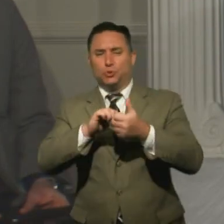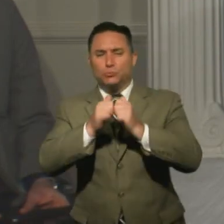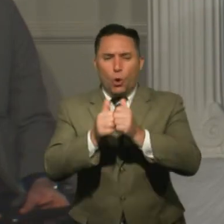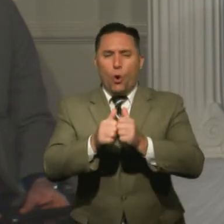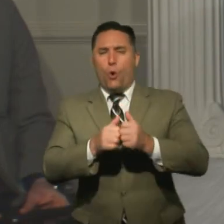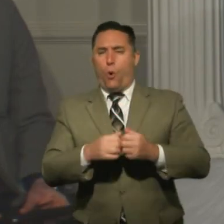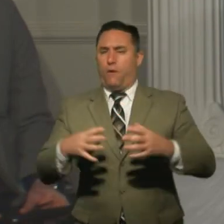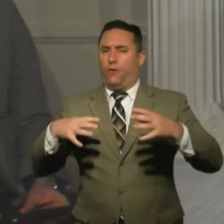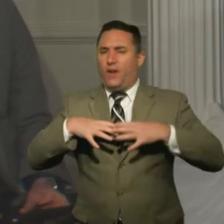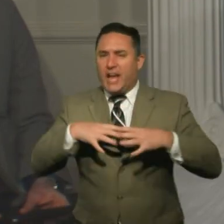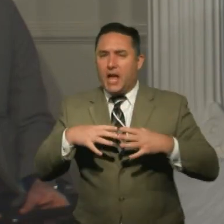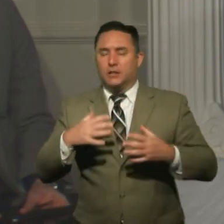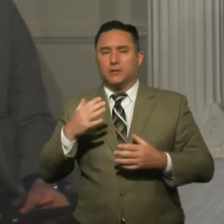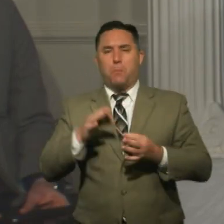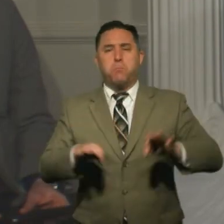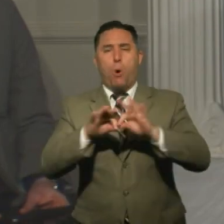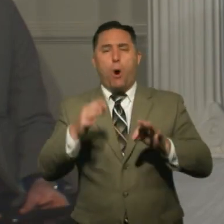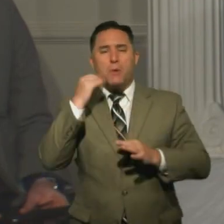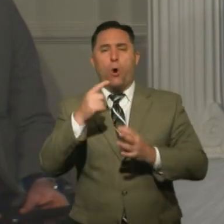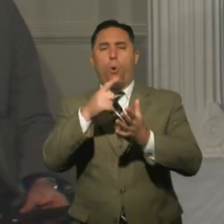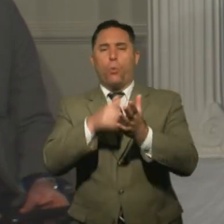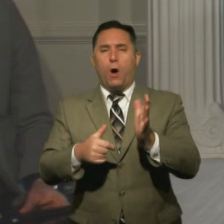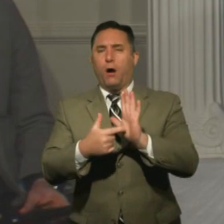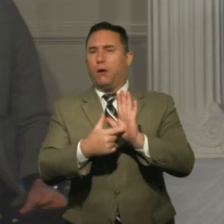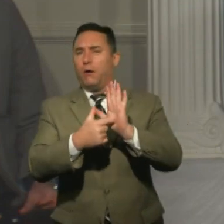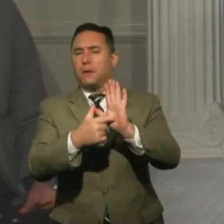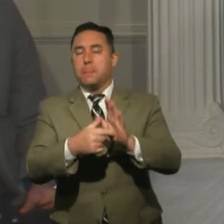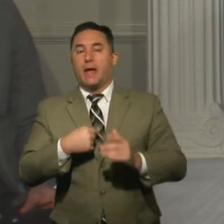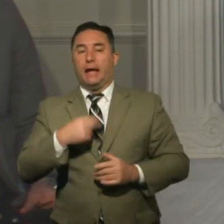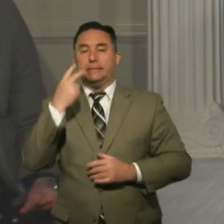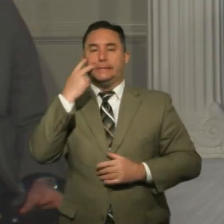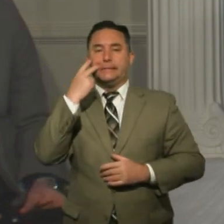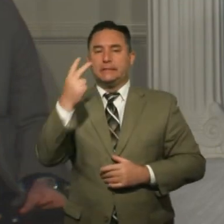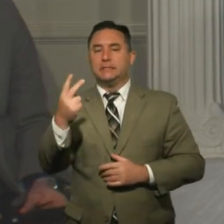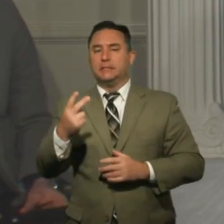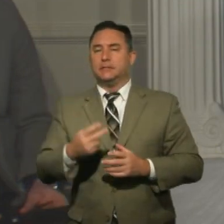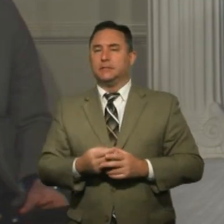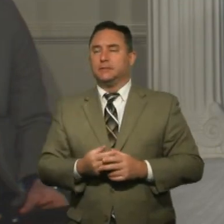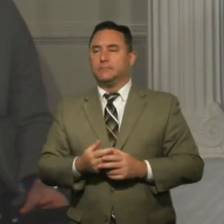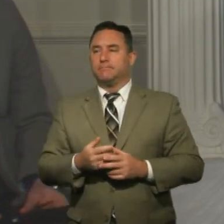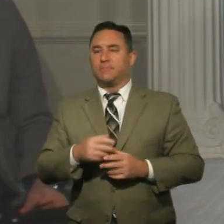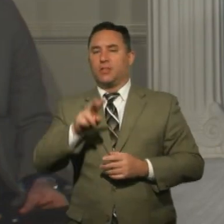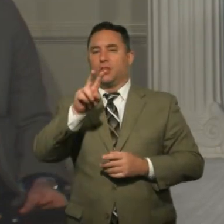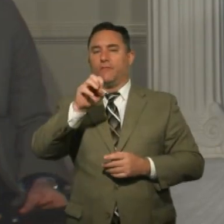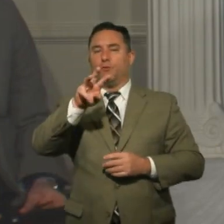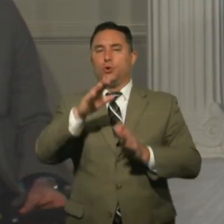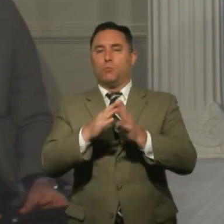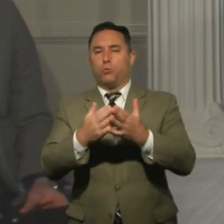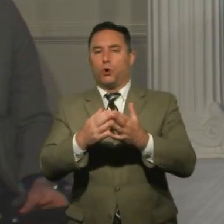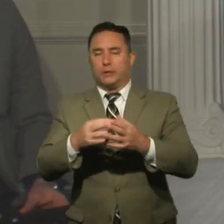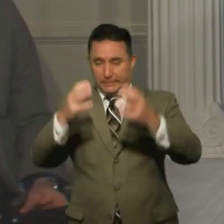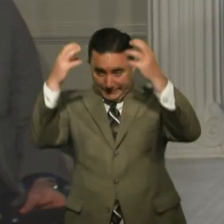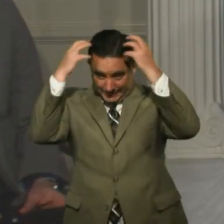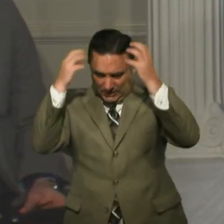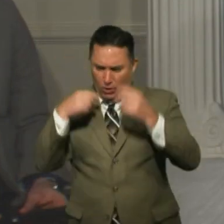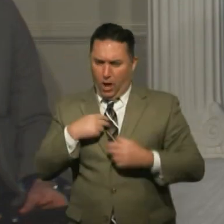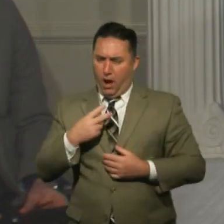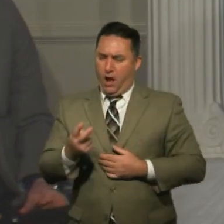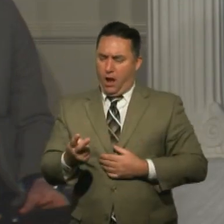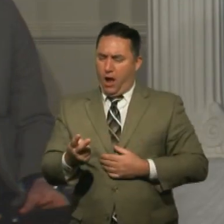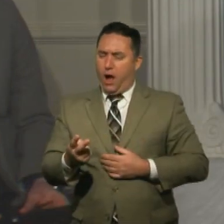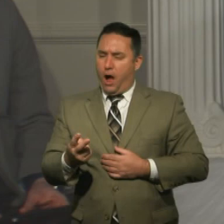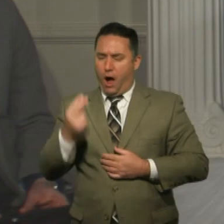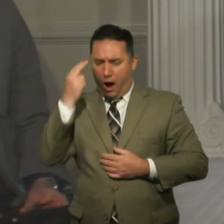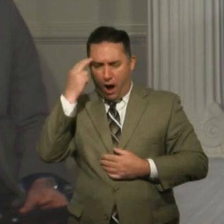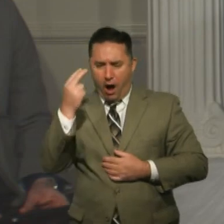it's important because of what it represents. When I see that view book of Disney World, it brings back memories because of